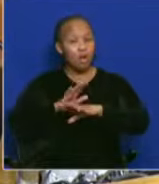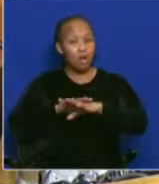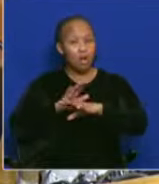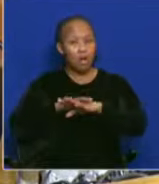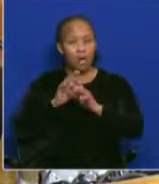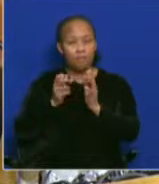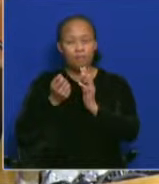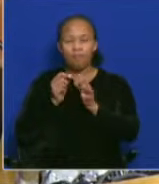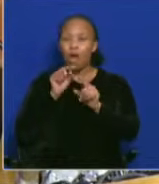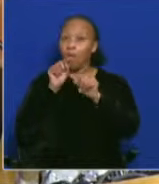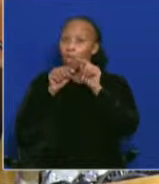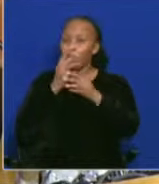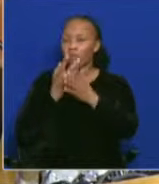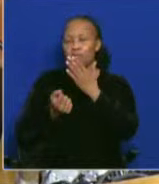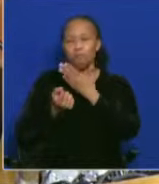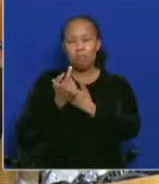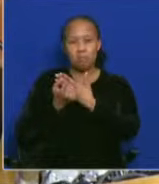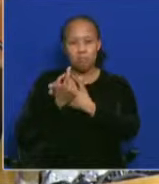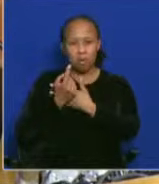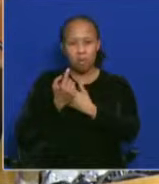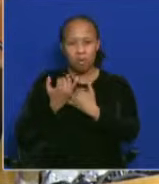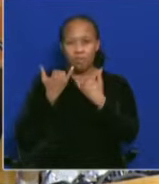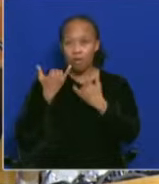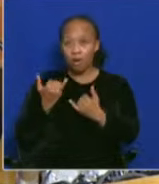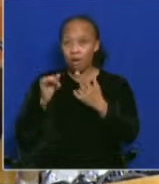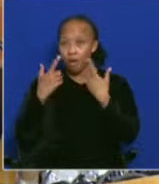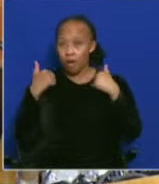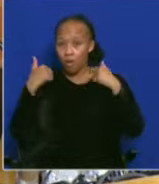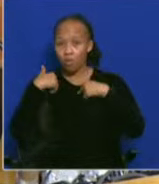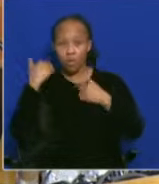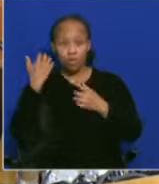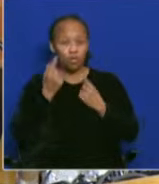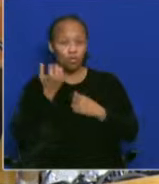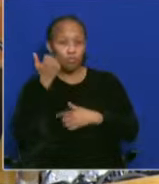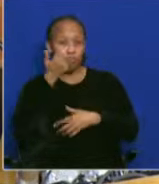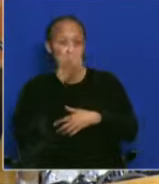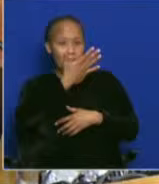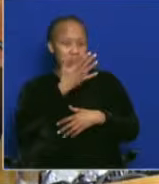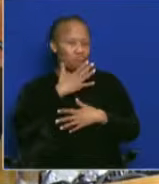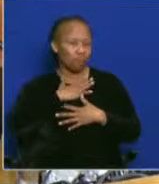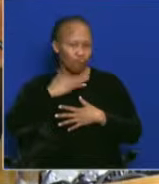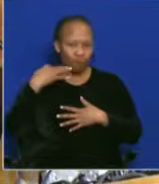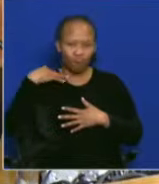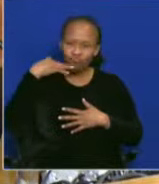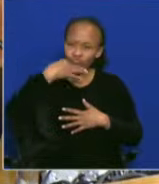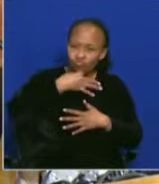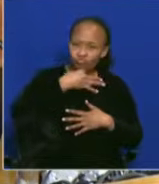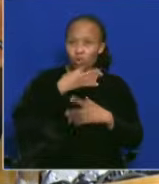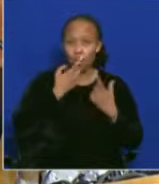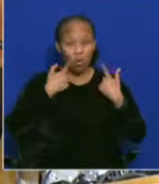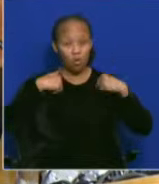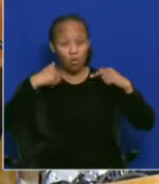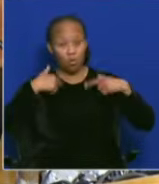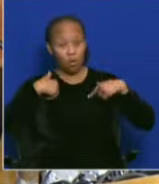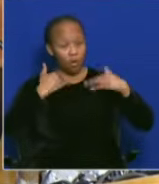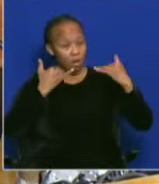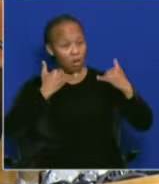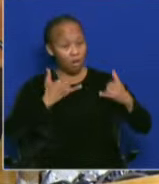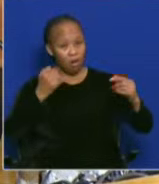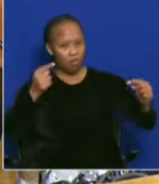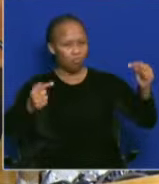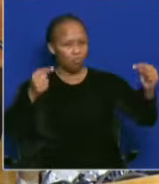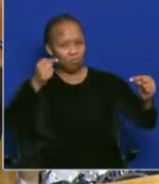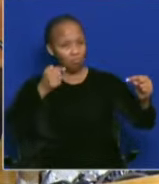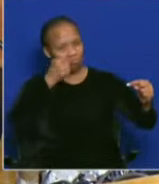these submissions voluntarily. It does so not to challenge the Commission's mandate, nor to relitigate